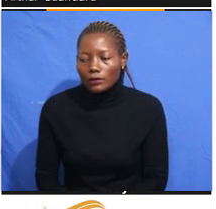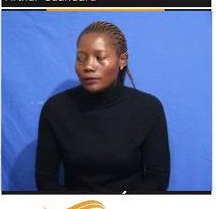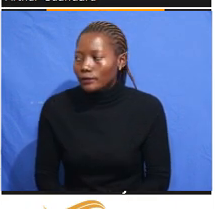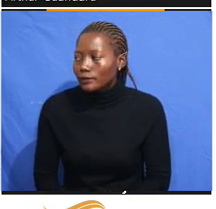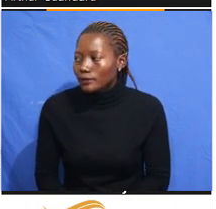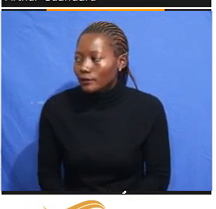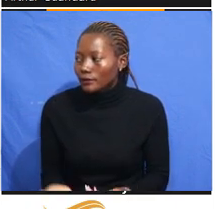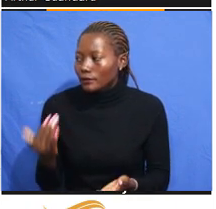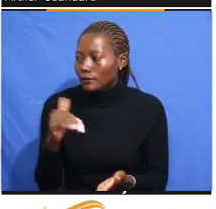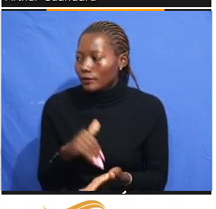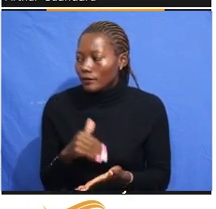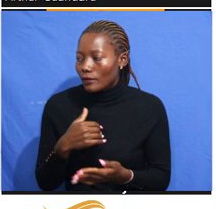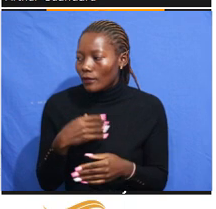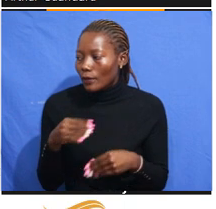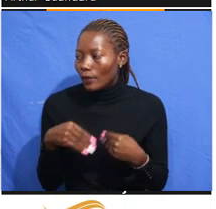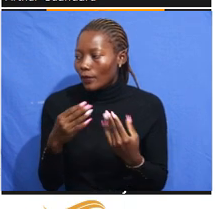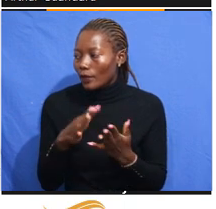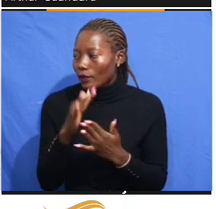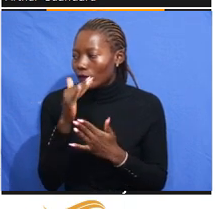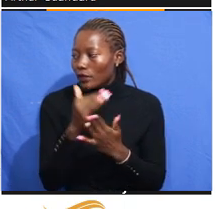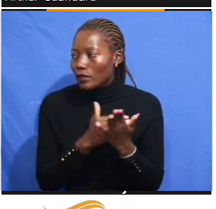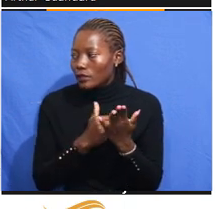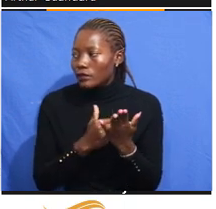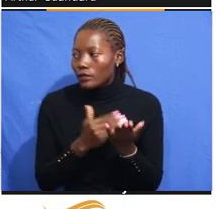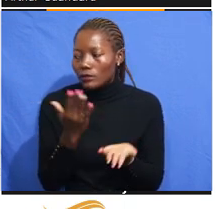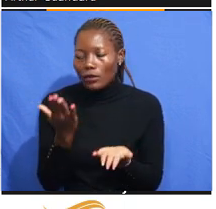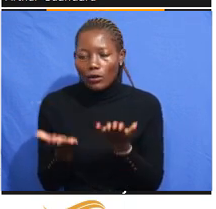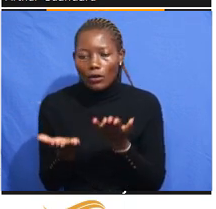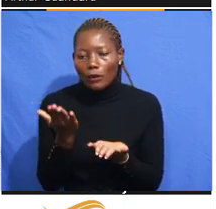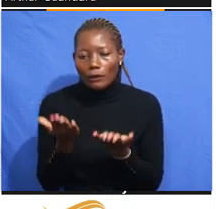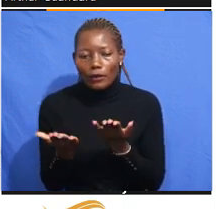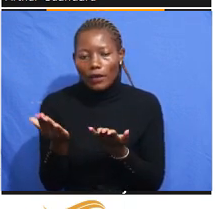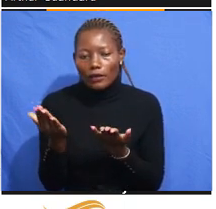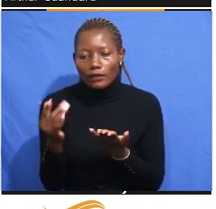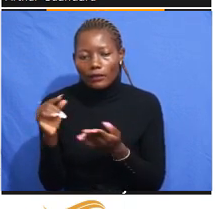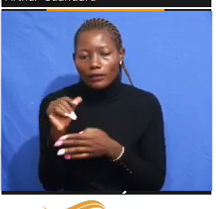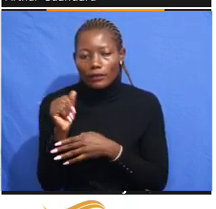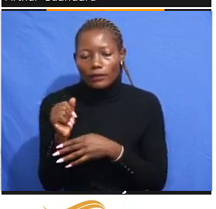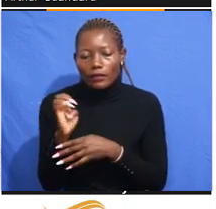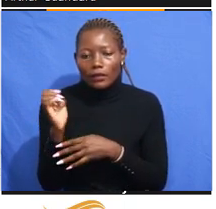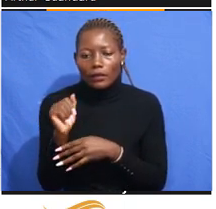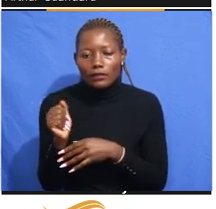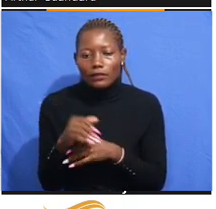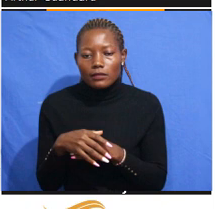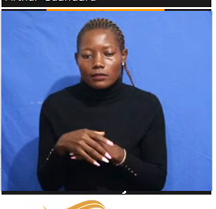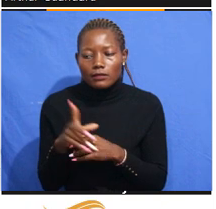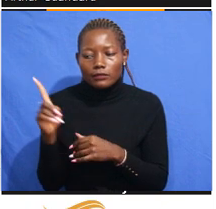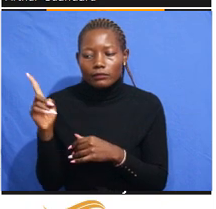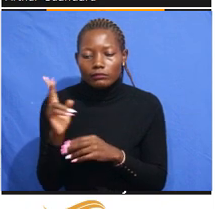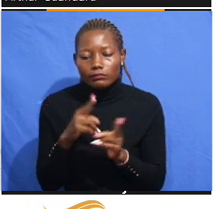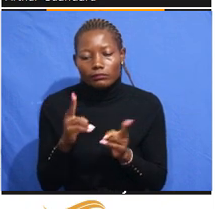Again, I've just given you a table there, comparison of gases in the atmosphere. I think this is actually common